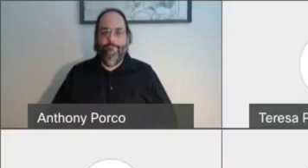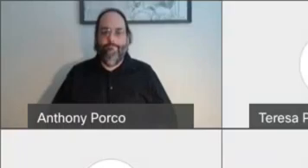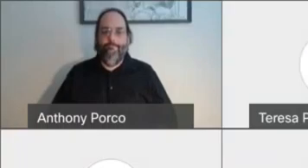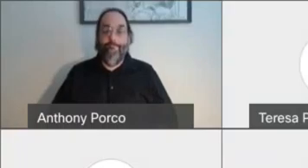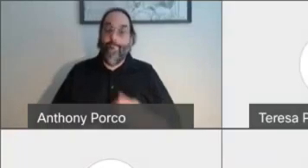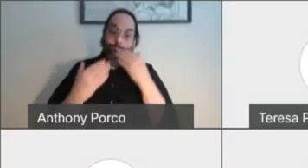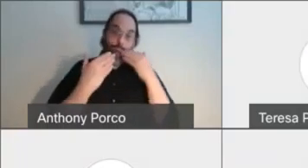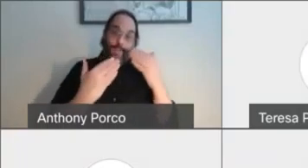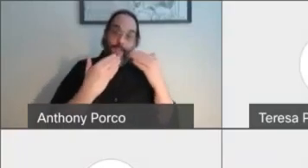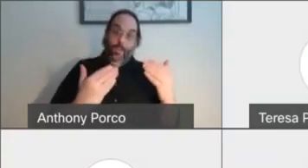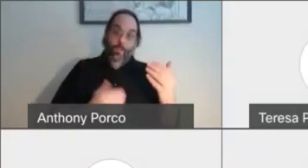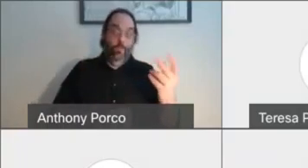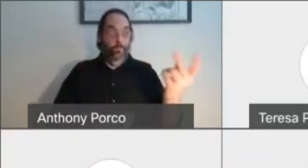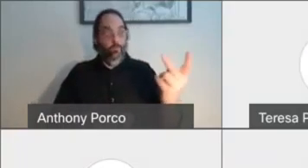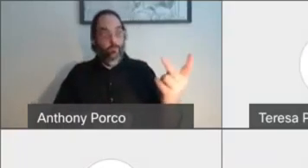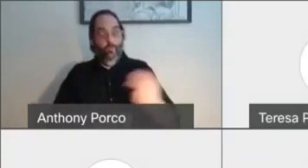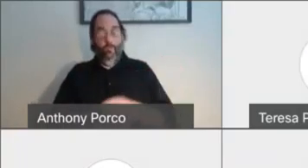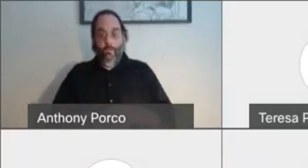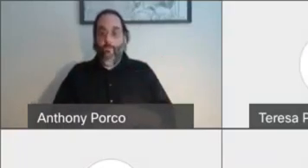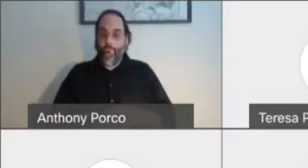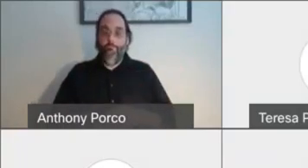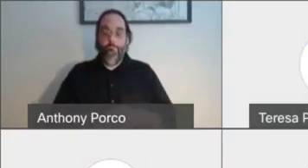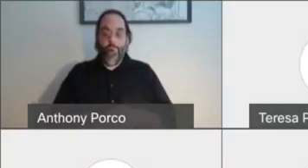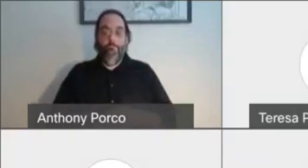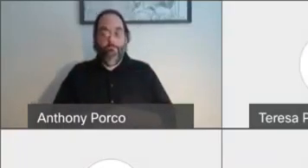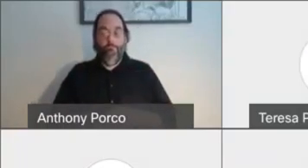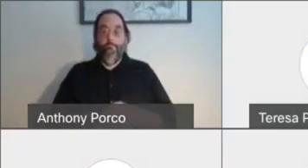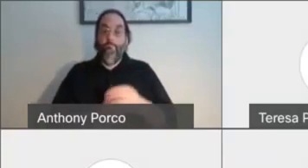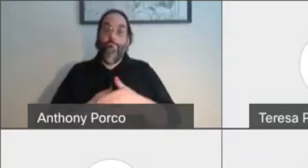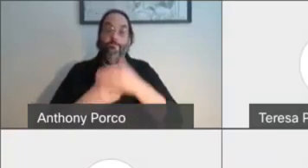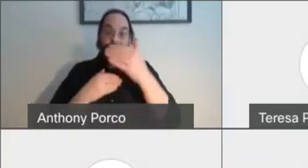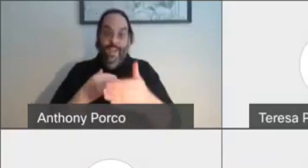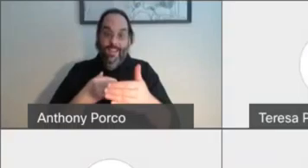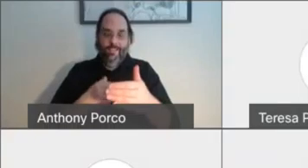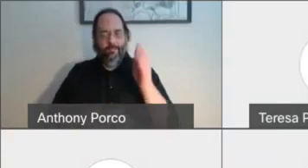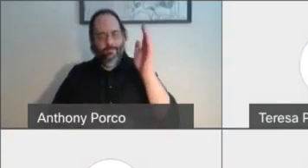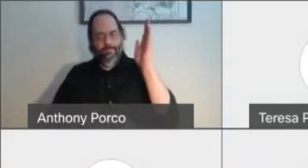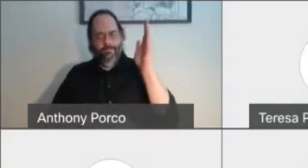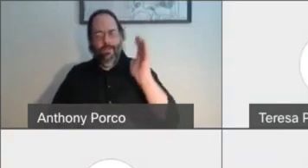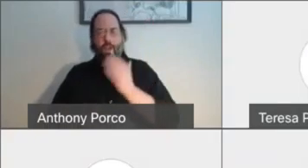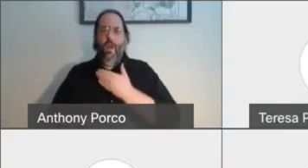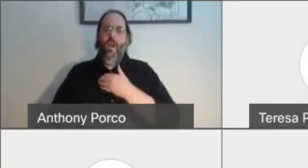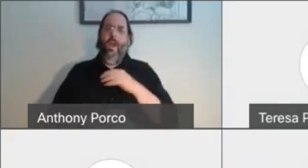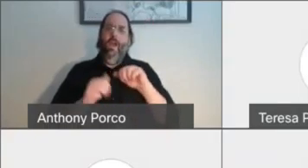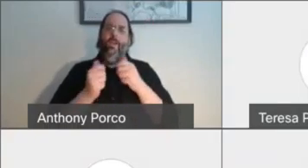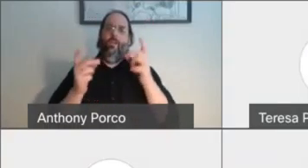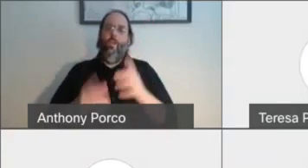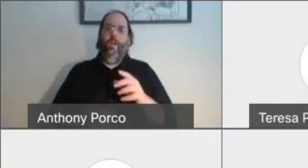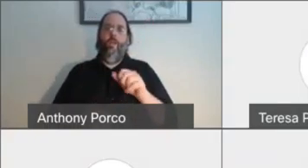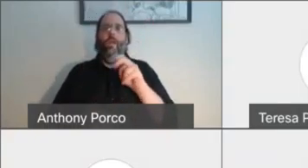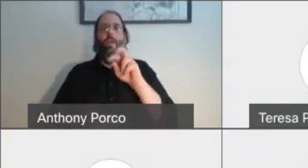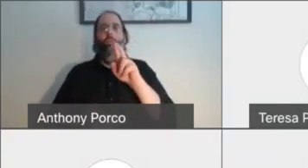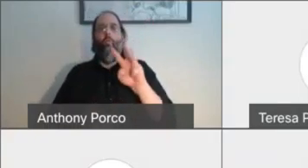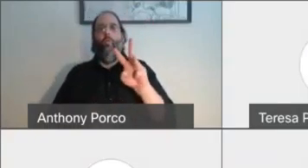Thank you so much to Ifeoma and Cheryl Butler. Coming up next, we have remarks from our agency director, Mr. Andrew